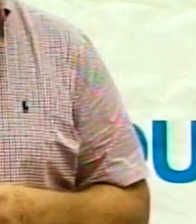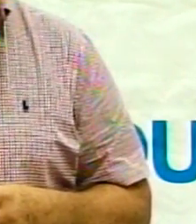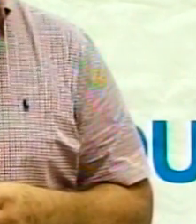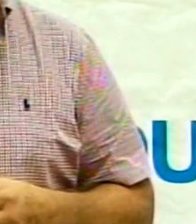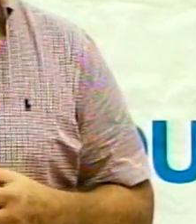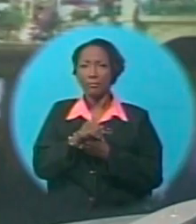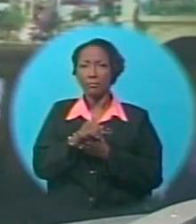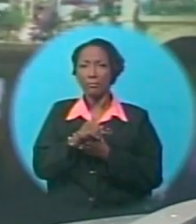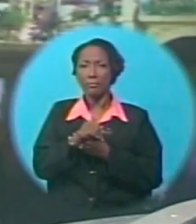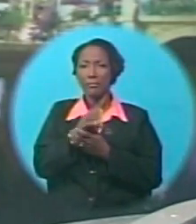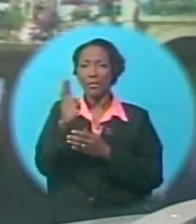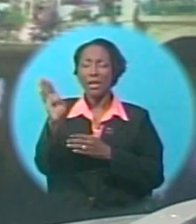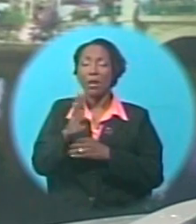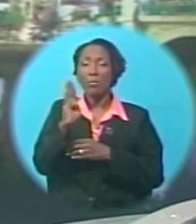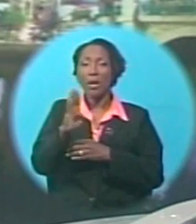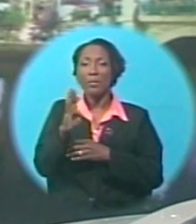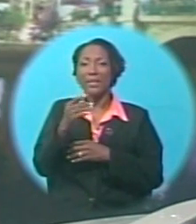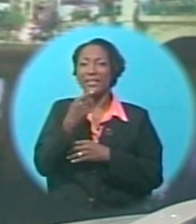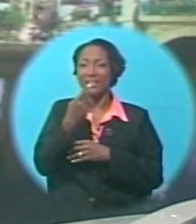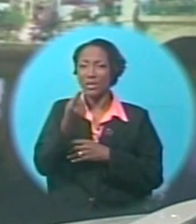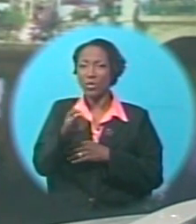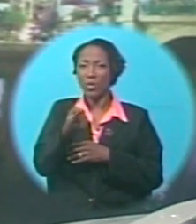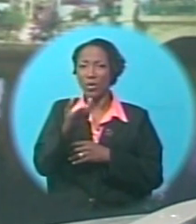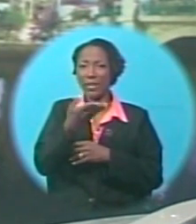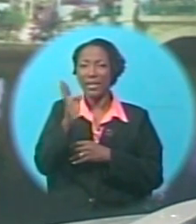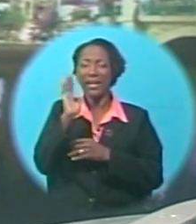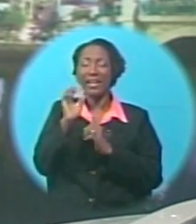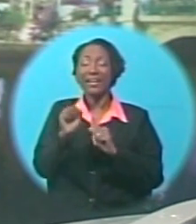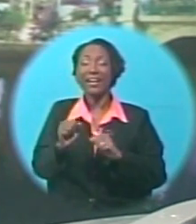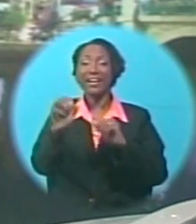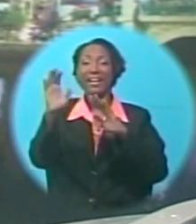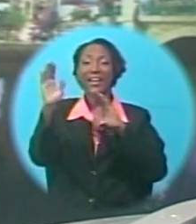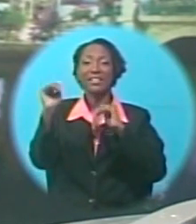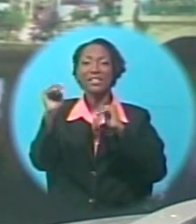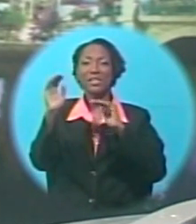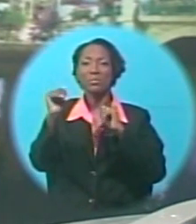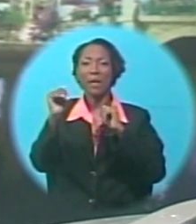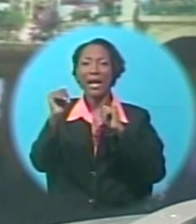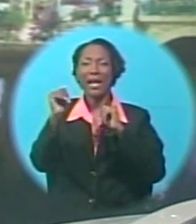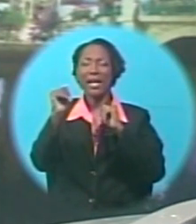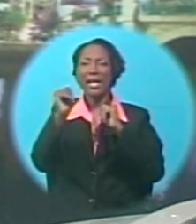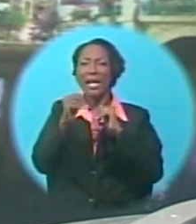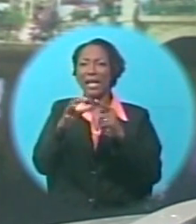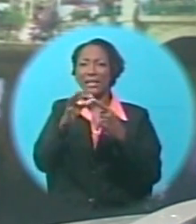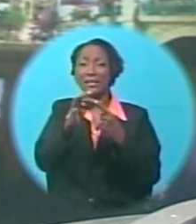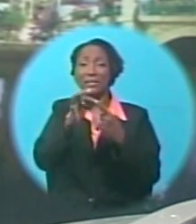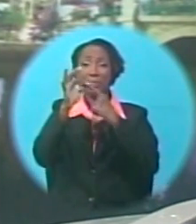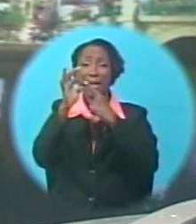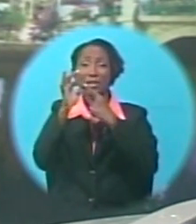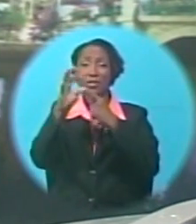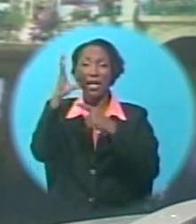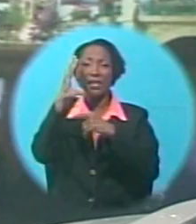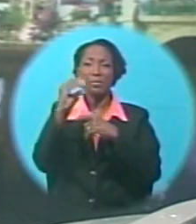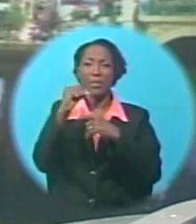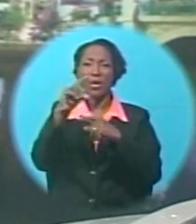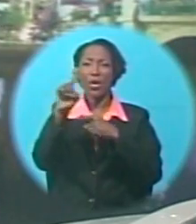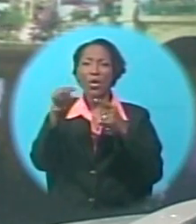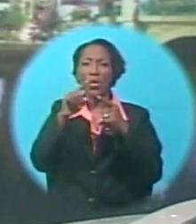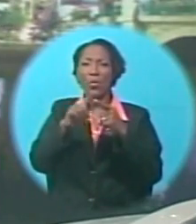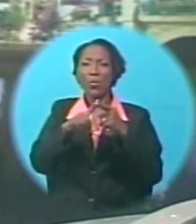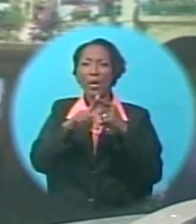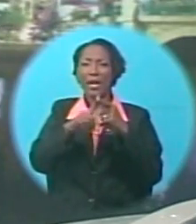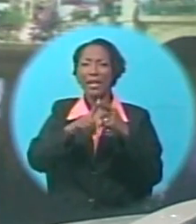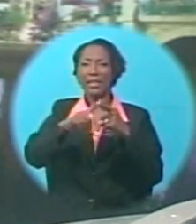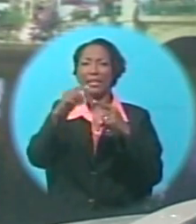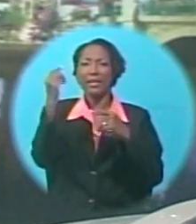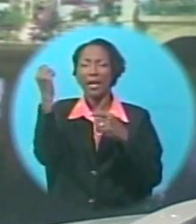exchange. Barbadians are being told they can expect a one-of-a-kind experience when the curtains rise for the Mira Show